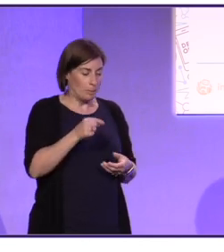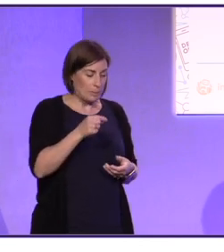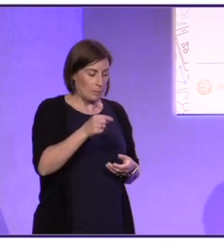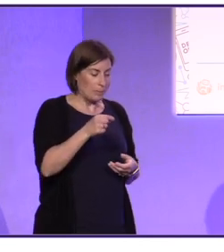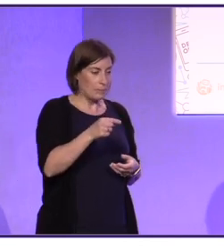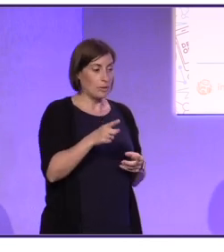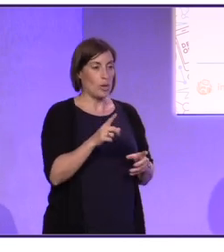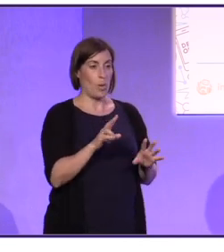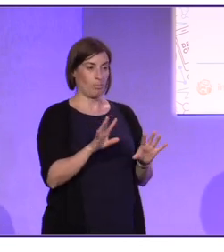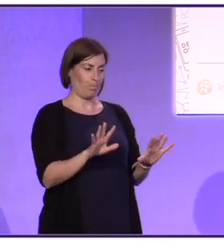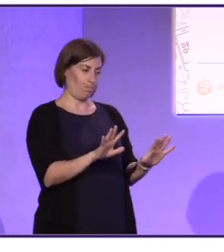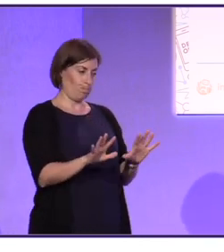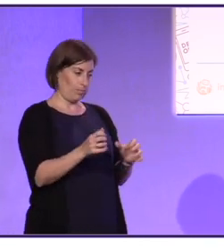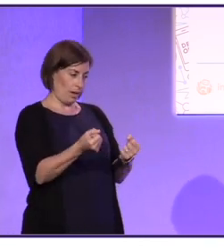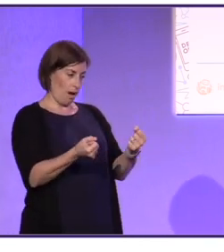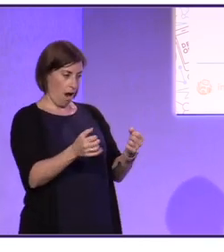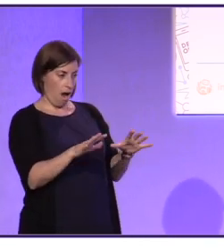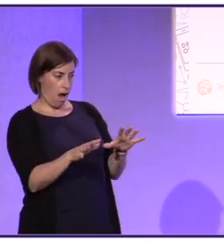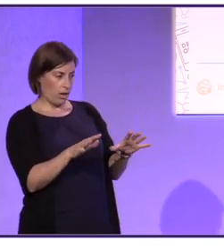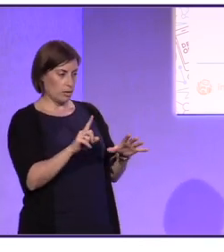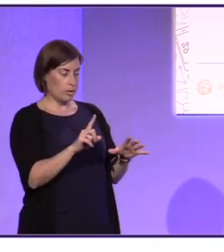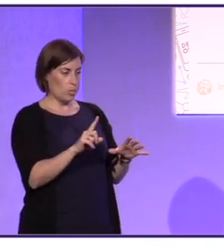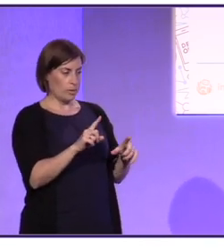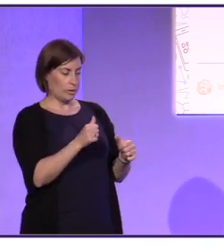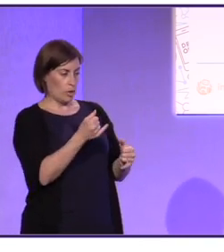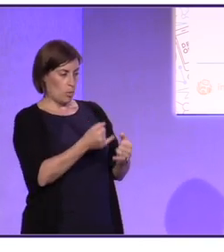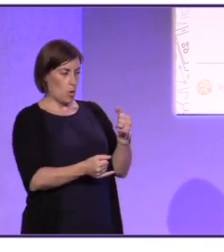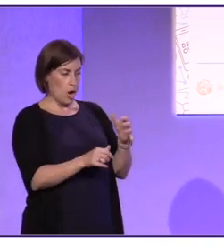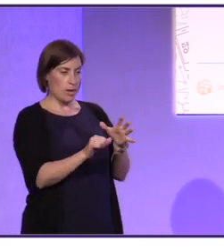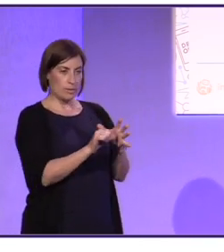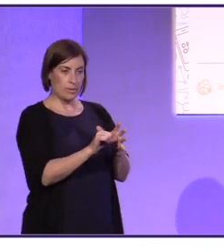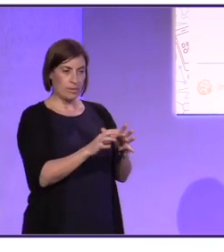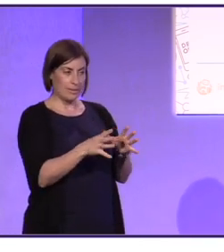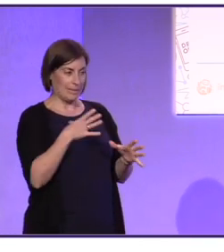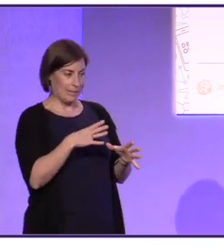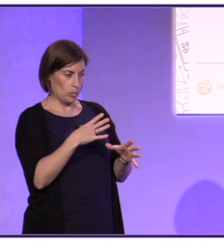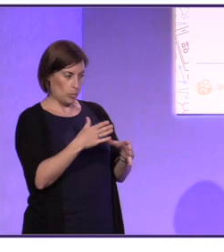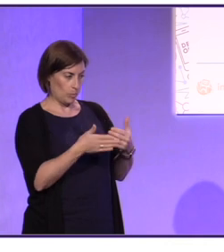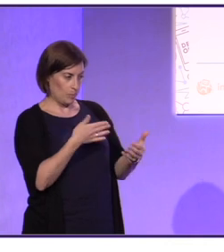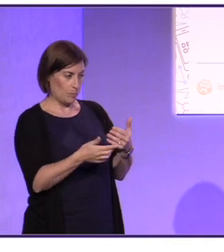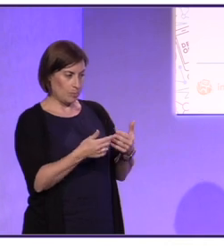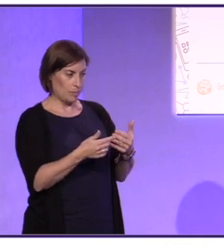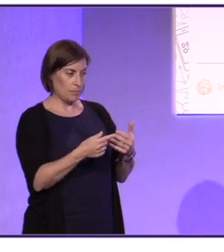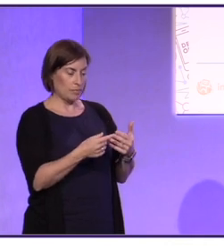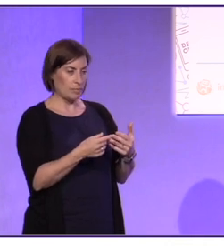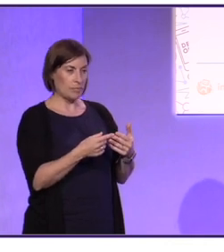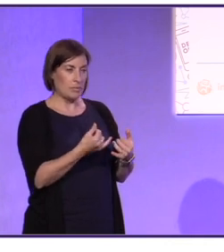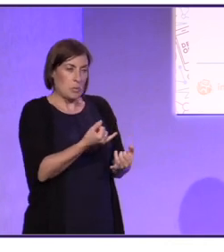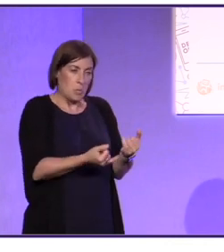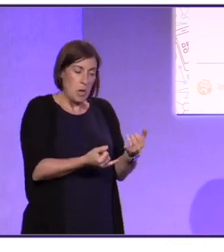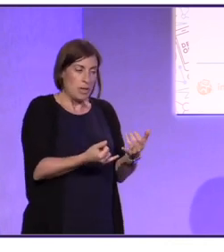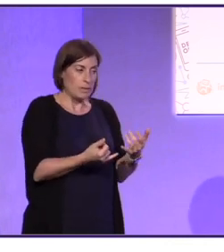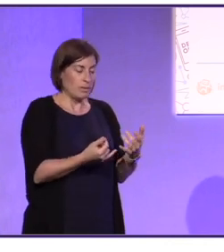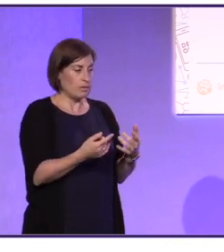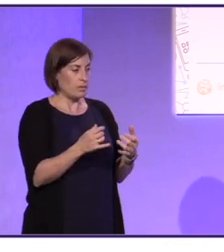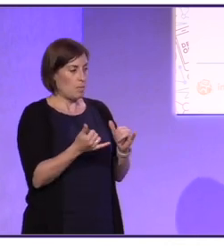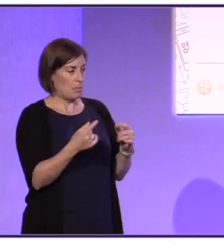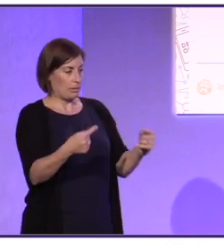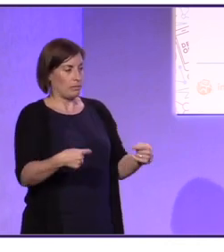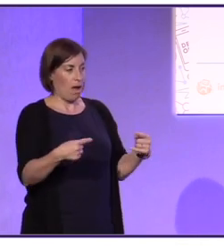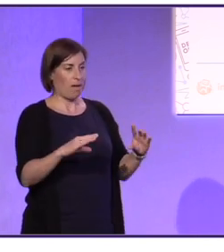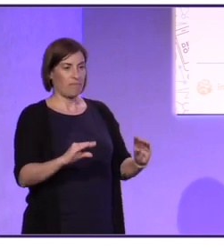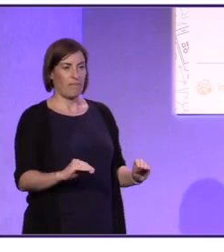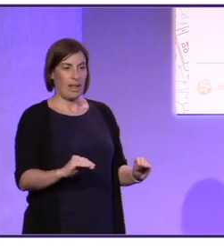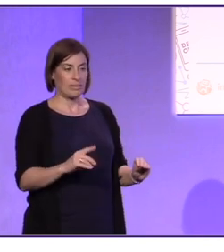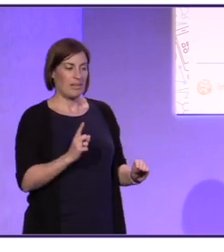the car and find out what's the most pressing problem, what's the most painful part. Perhaps it's flat tires.